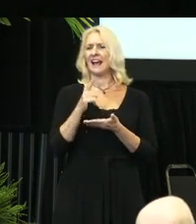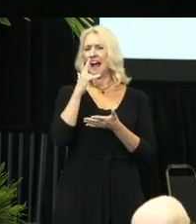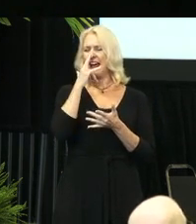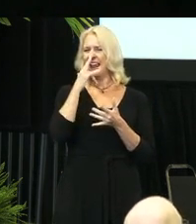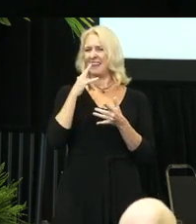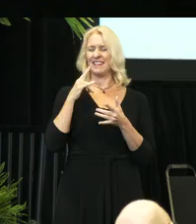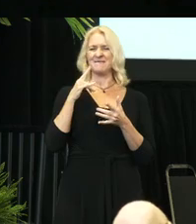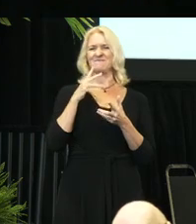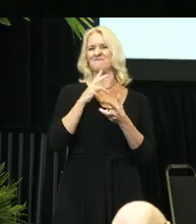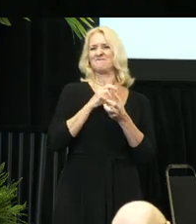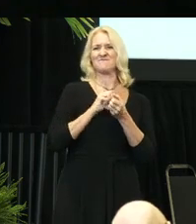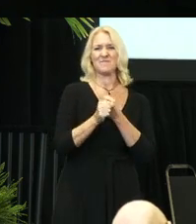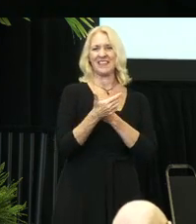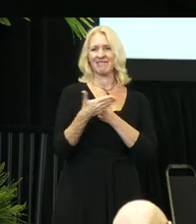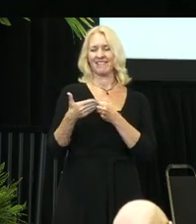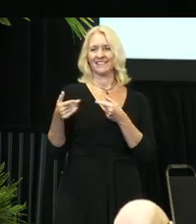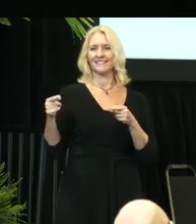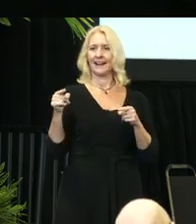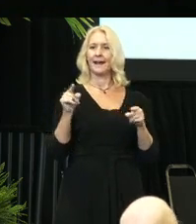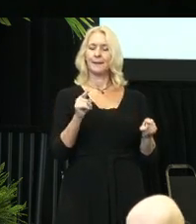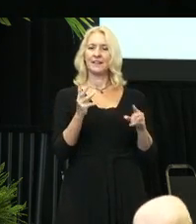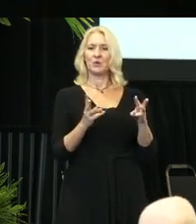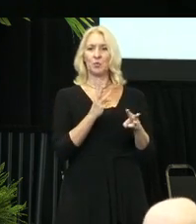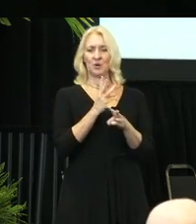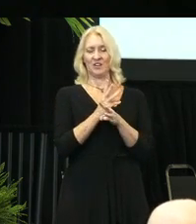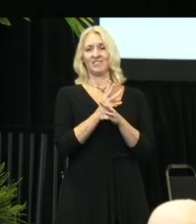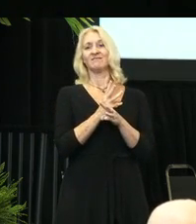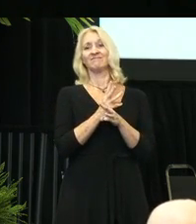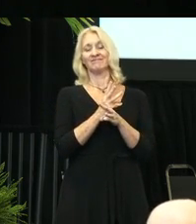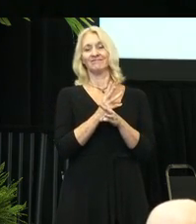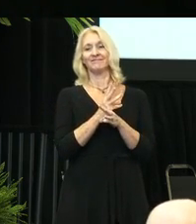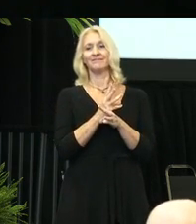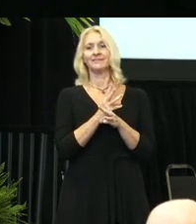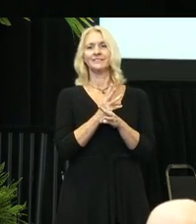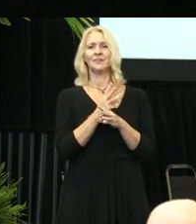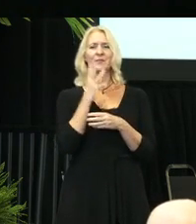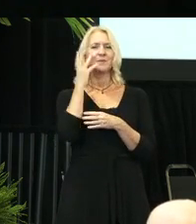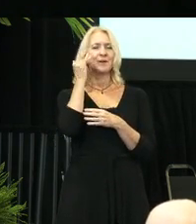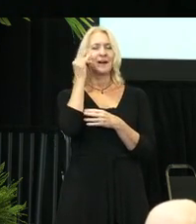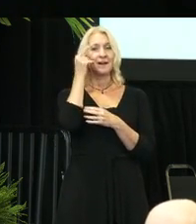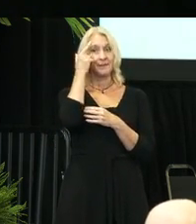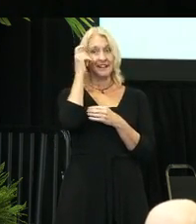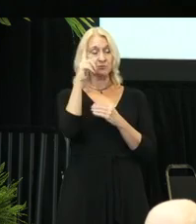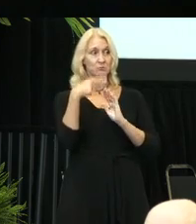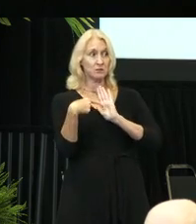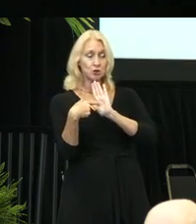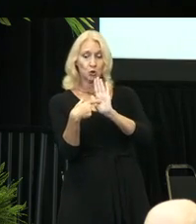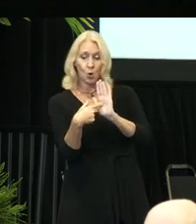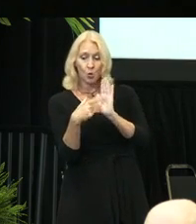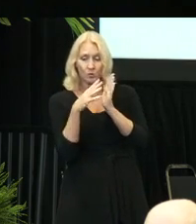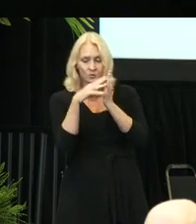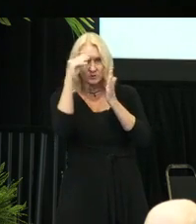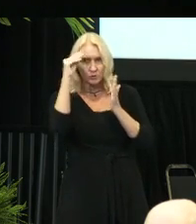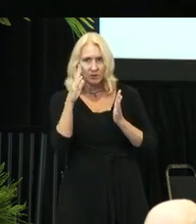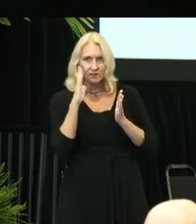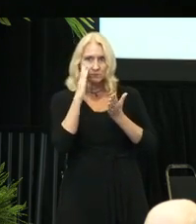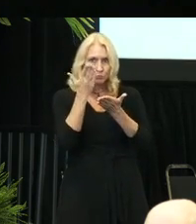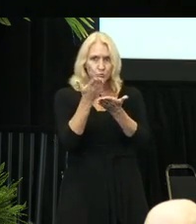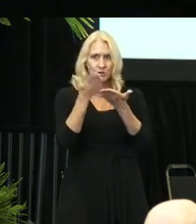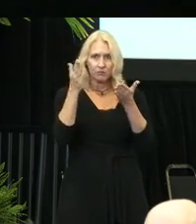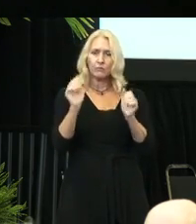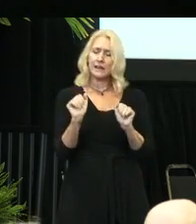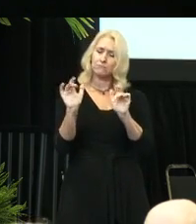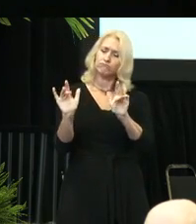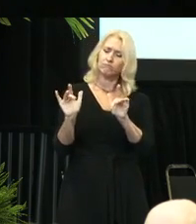is education than the dwindling of brutality in the world? Because when we show that empathy to students, they